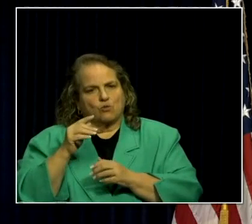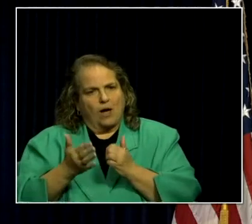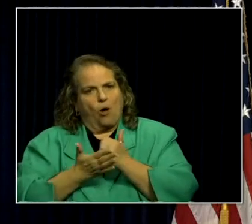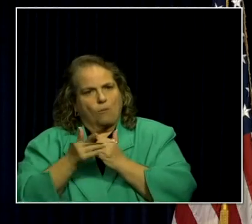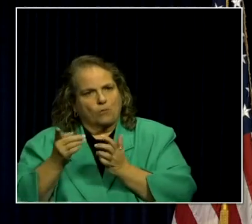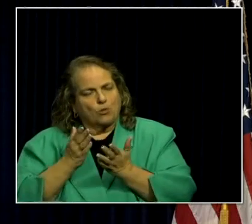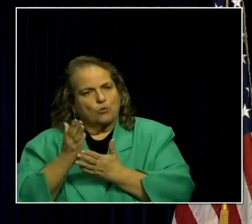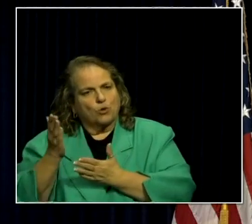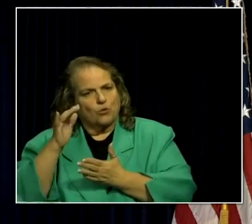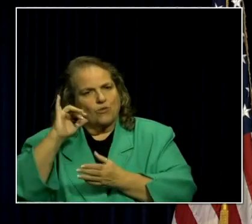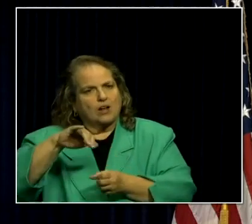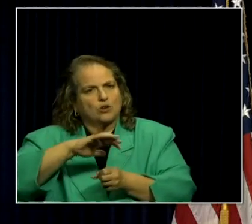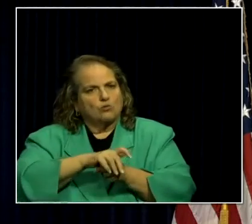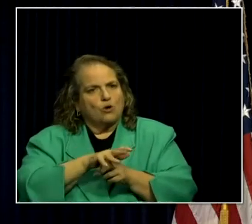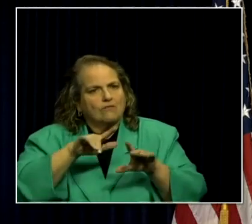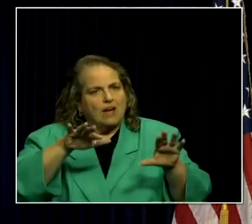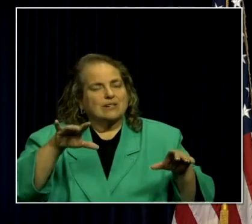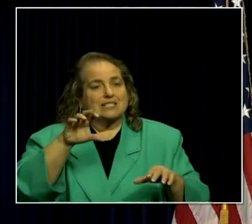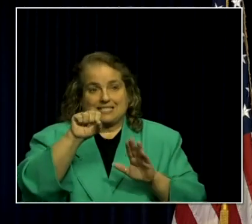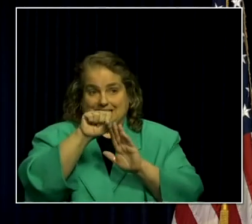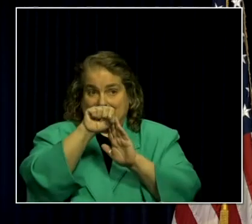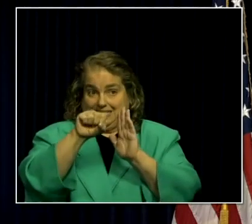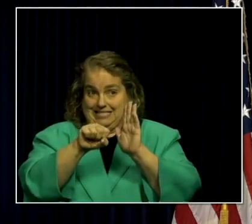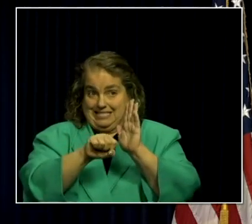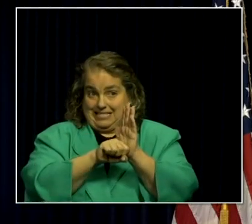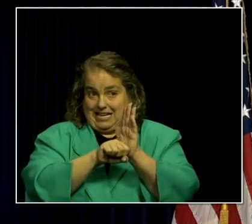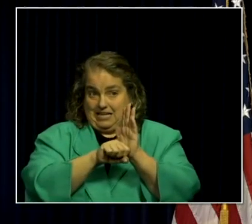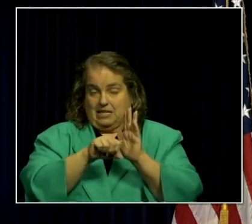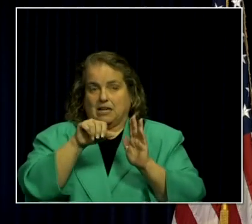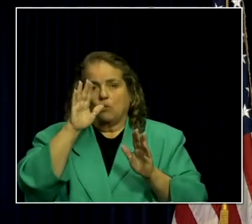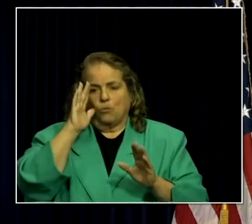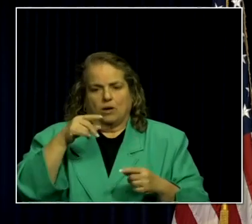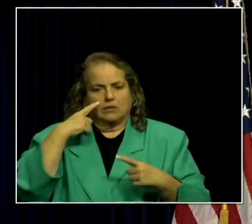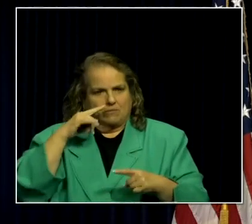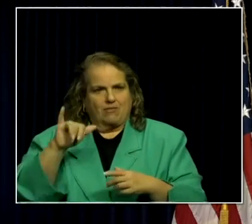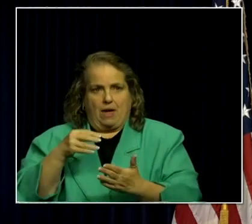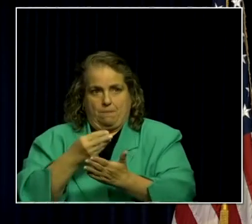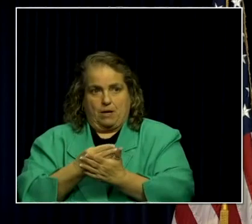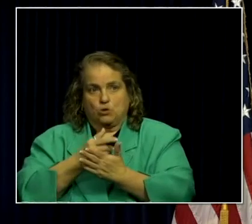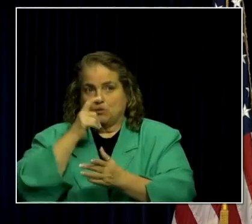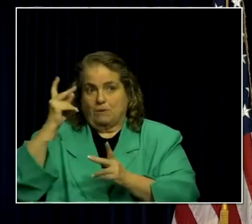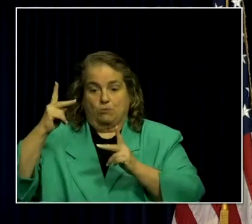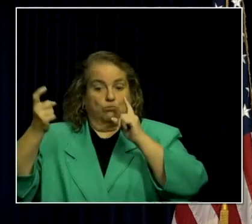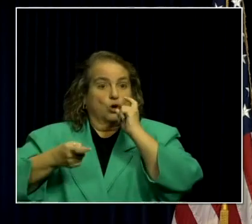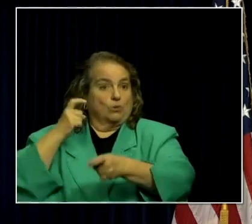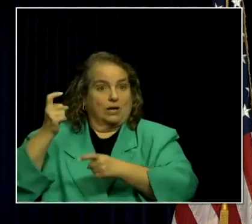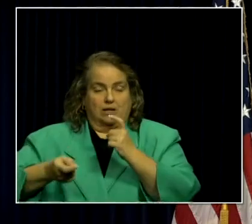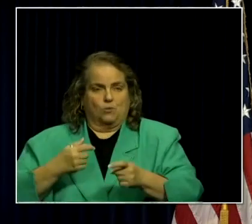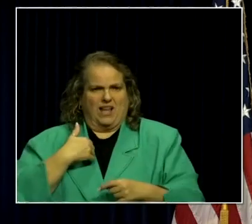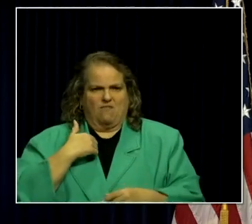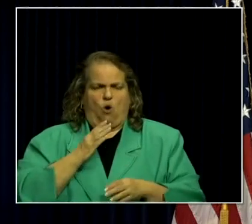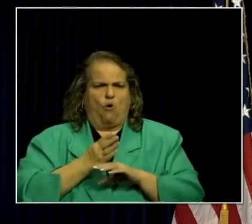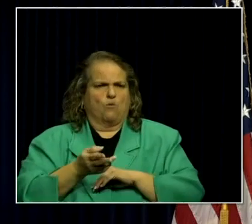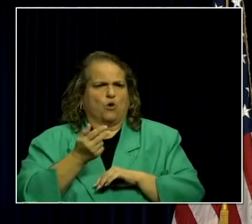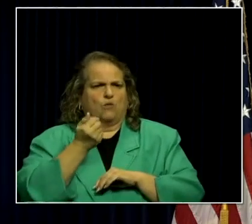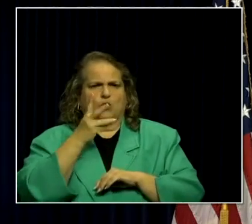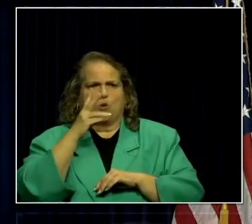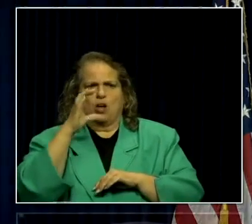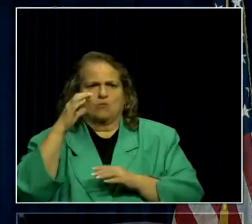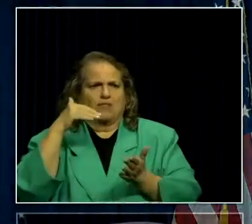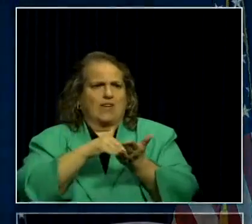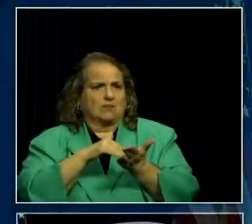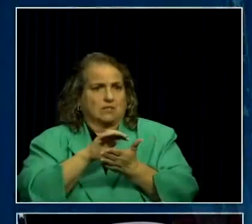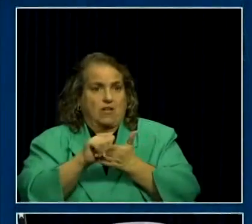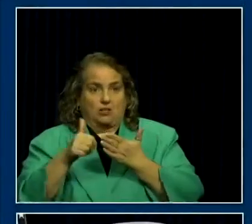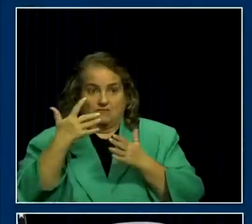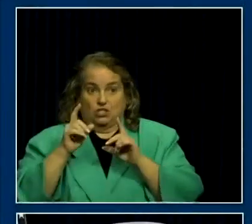coronavirus. It is overseen by the state, which means we can track every single dollar. We have over a couple $100,000 that have